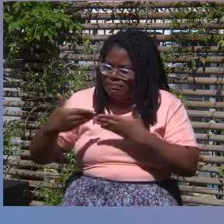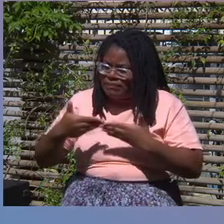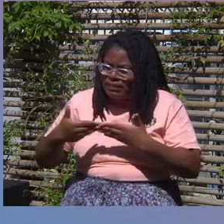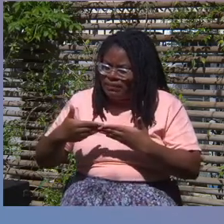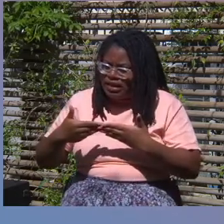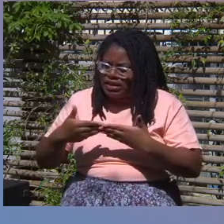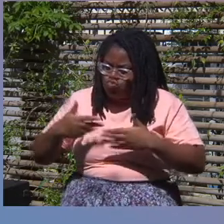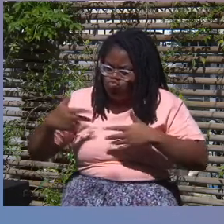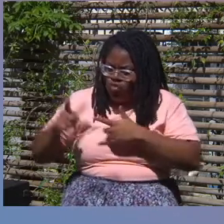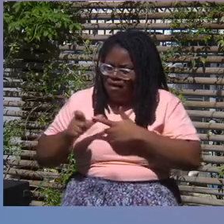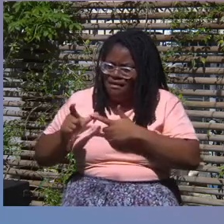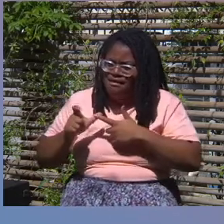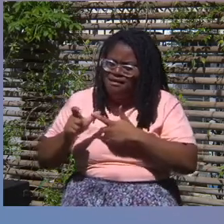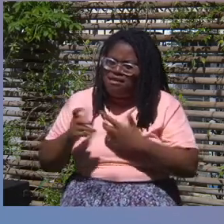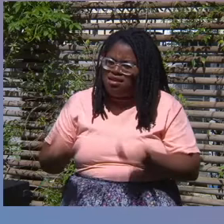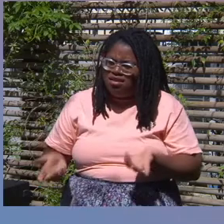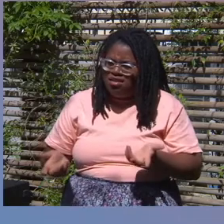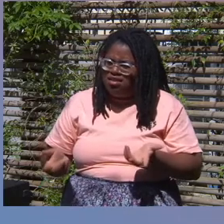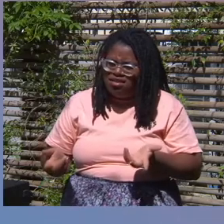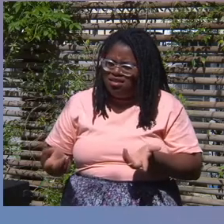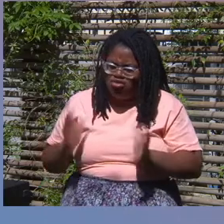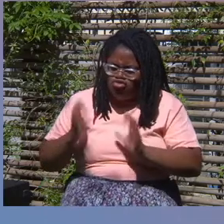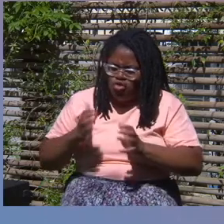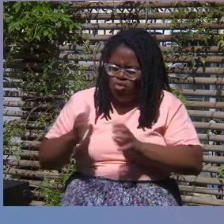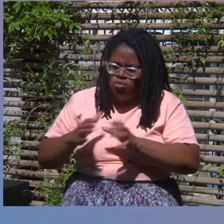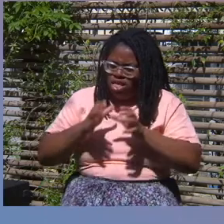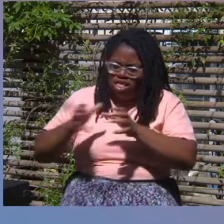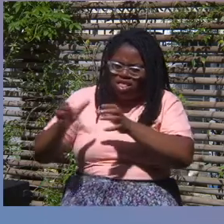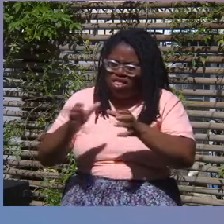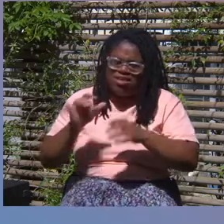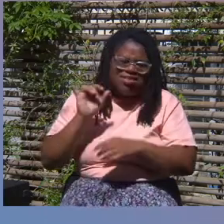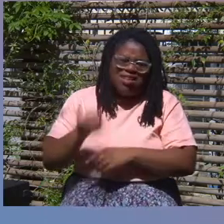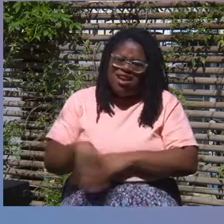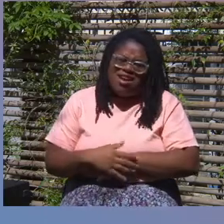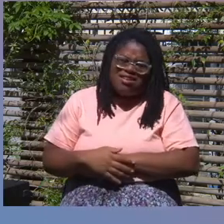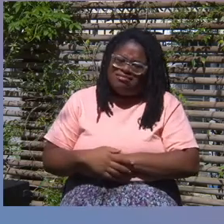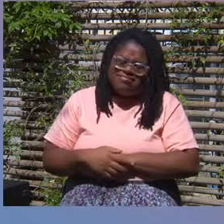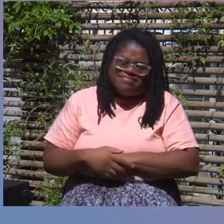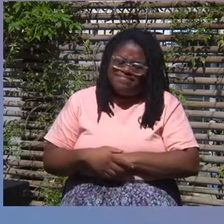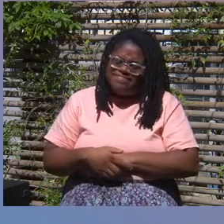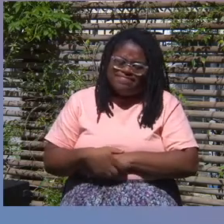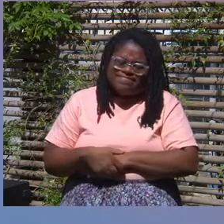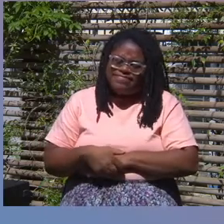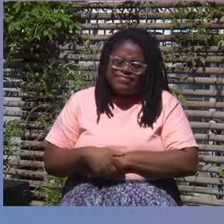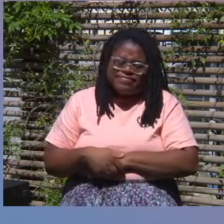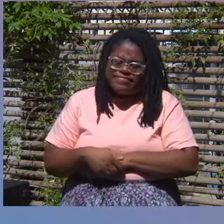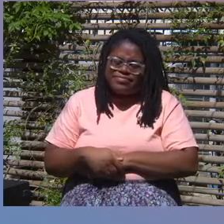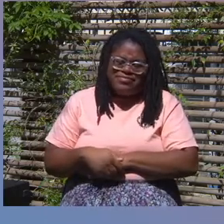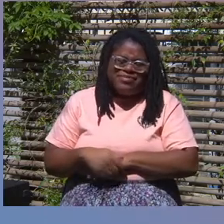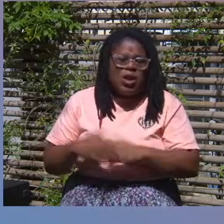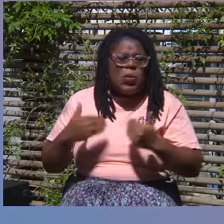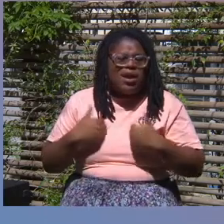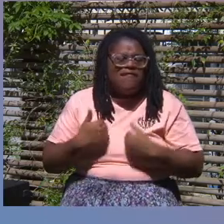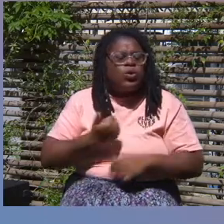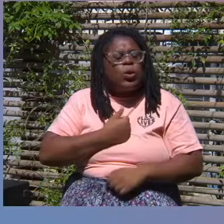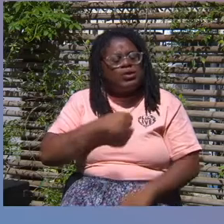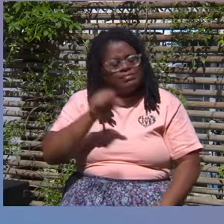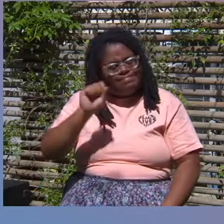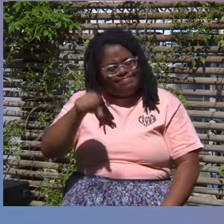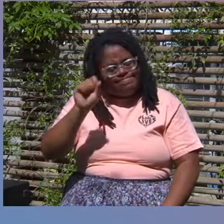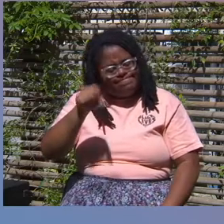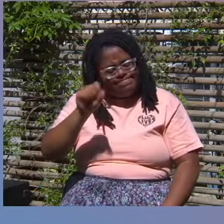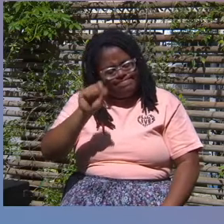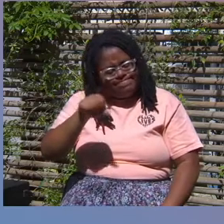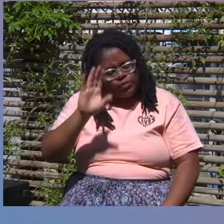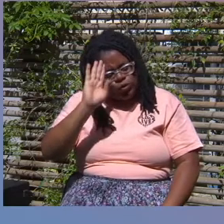being running, groups of them running. I don't know, it frightens me. And we have our own, yes, our own